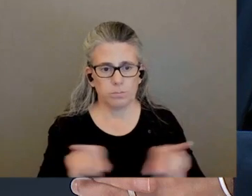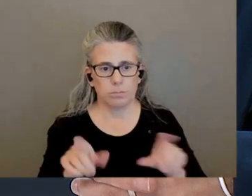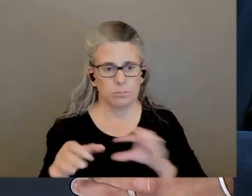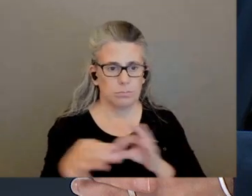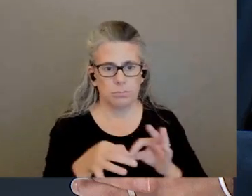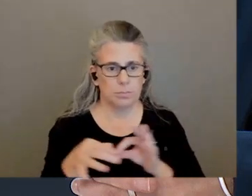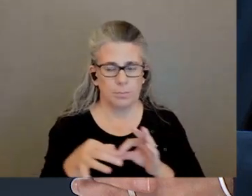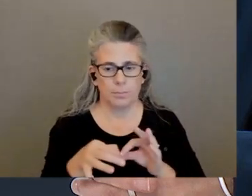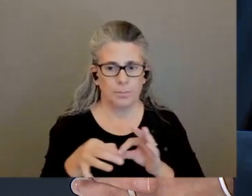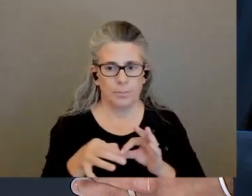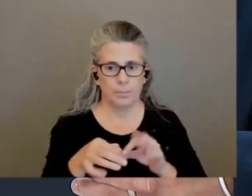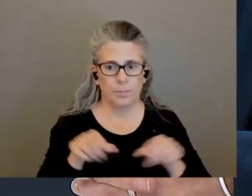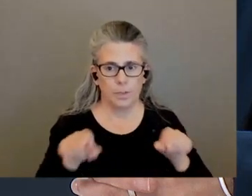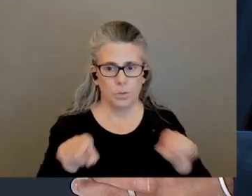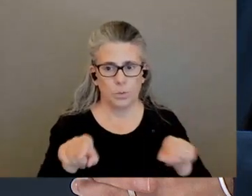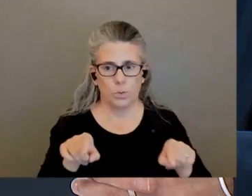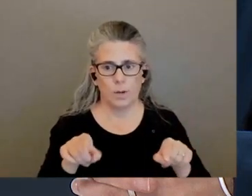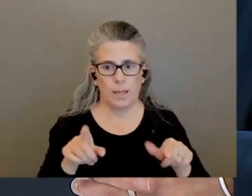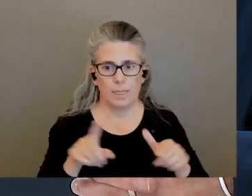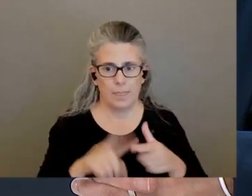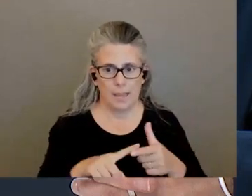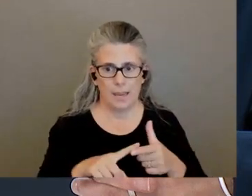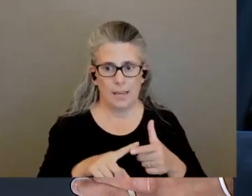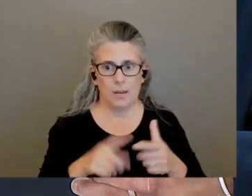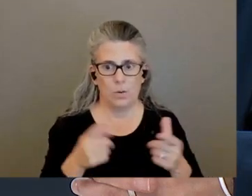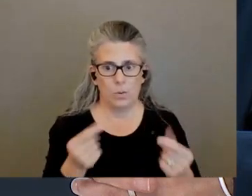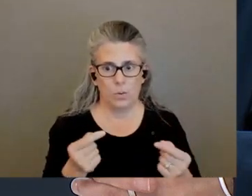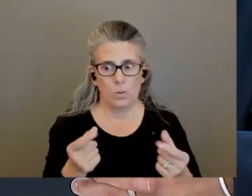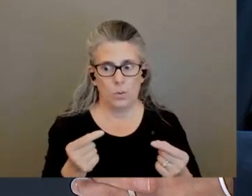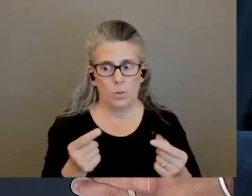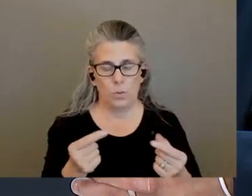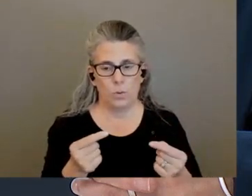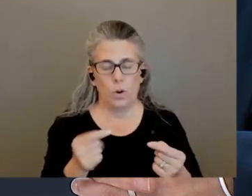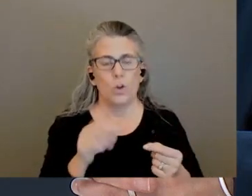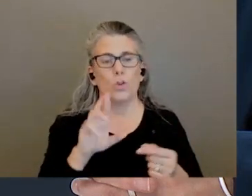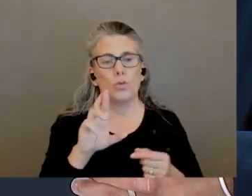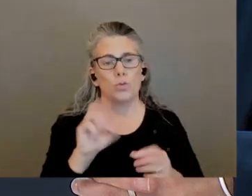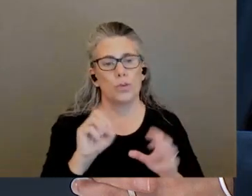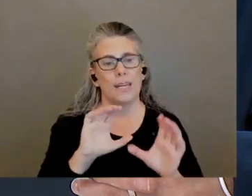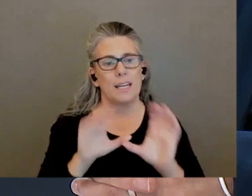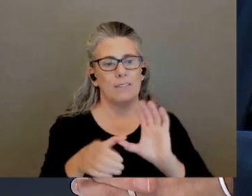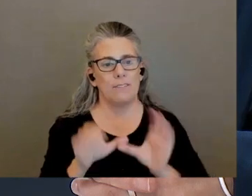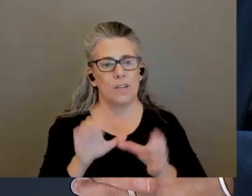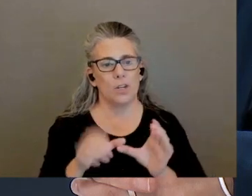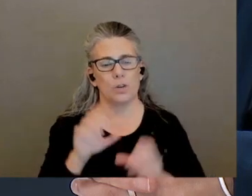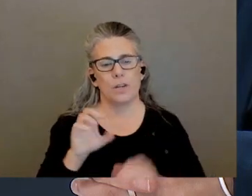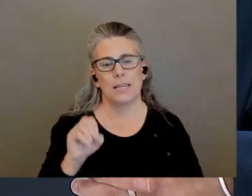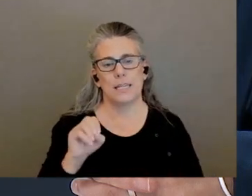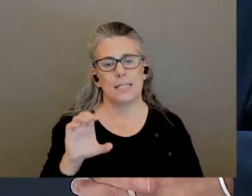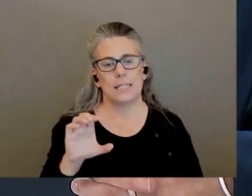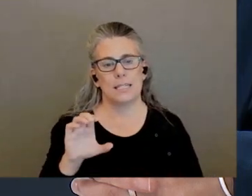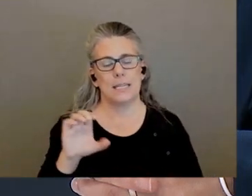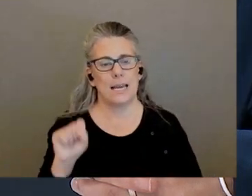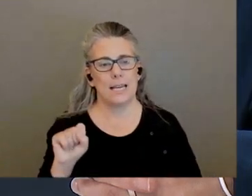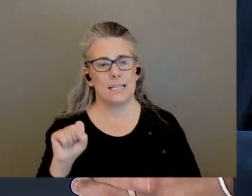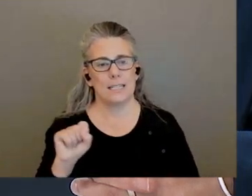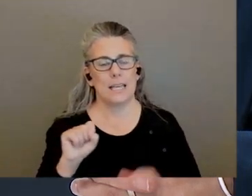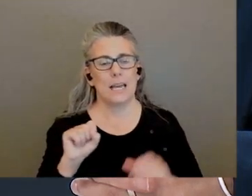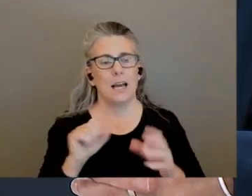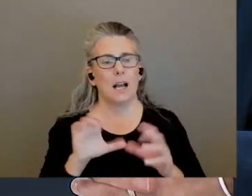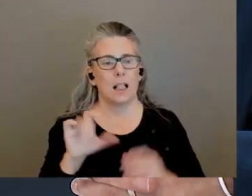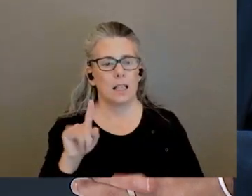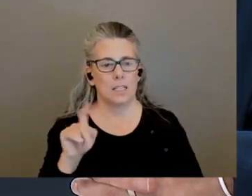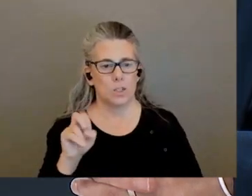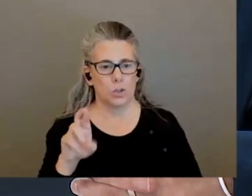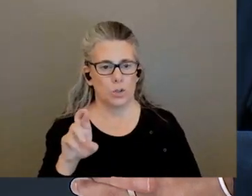and then you just need to reconfigure your ECS cluster or your EKS cluster to